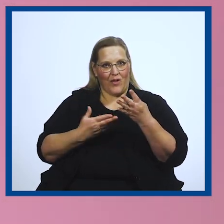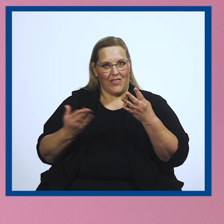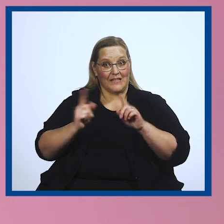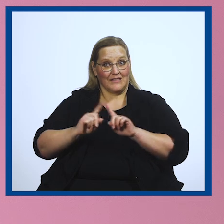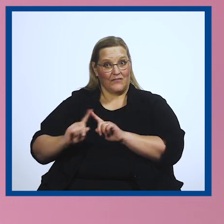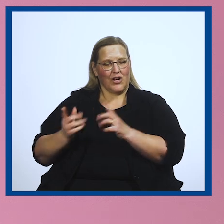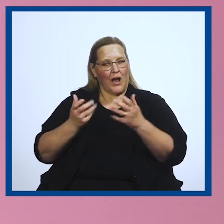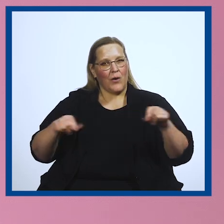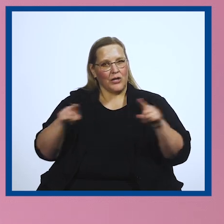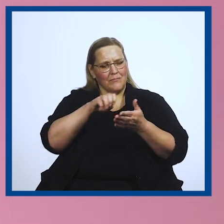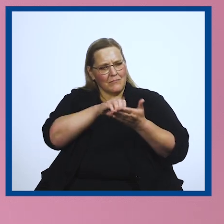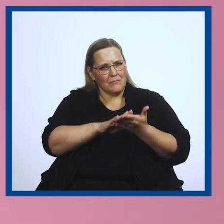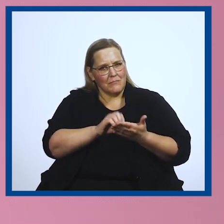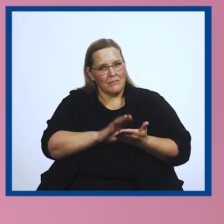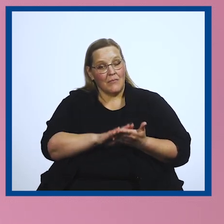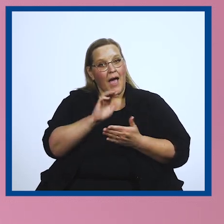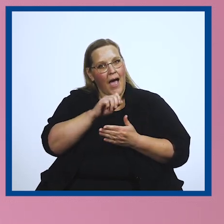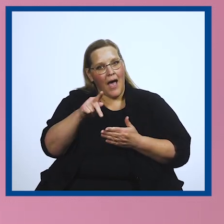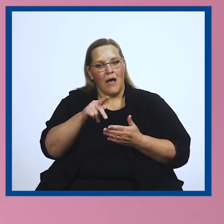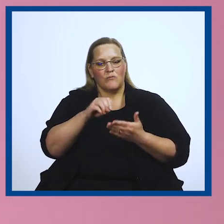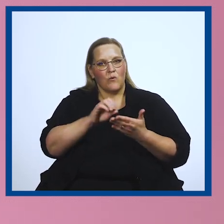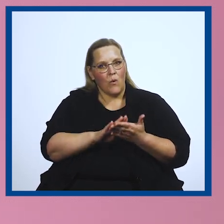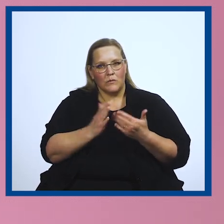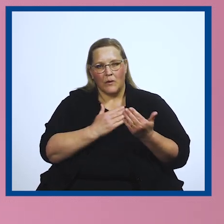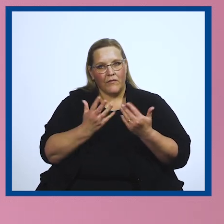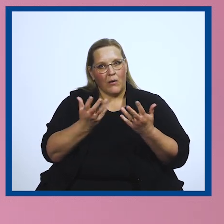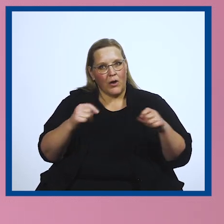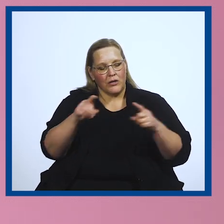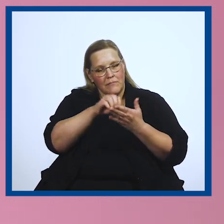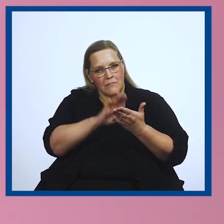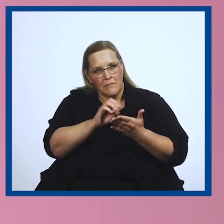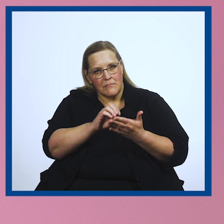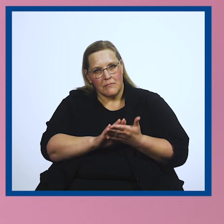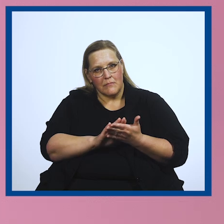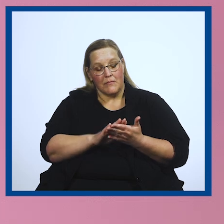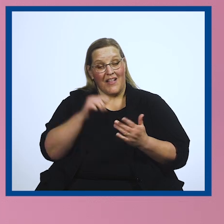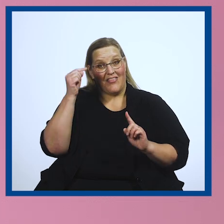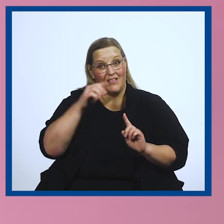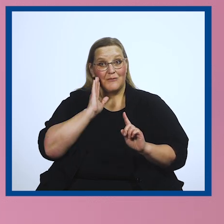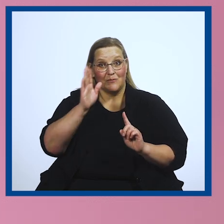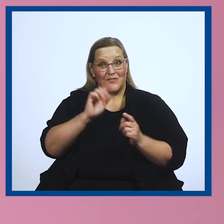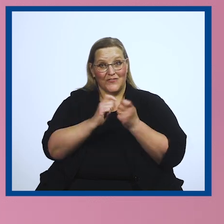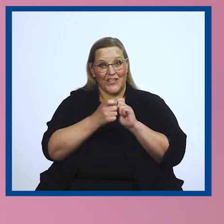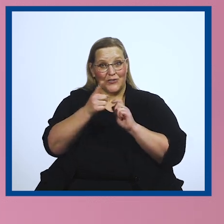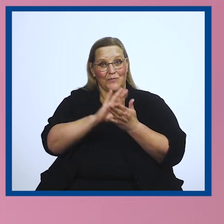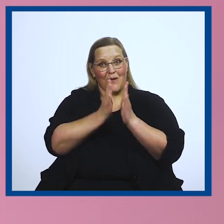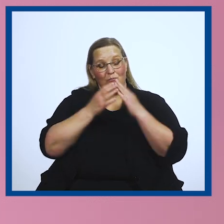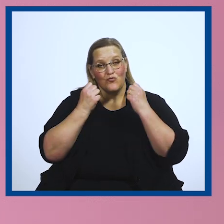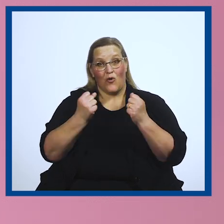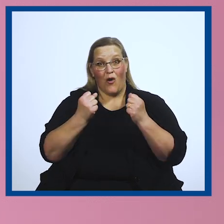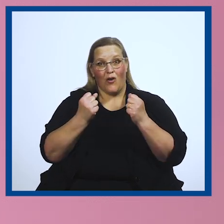things, and I want you to get your notes out. Get the app out. Take a note on this. This is what's going to make you strong in this defining moment,